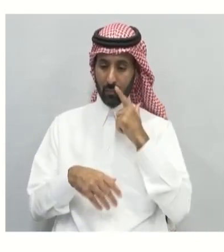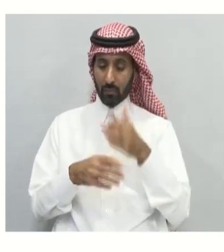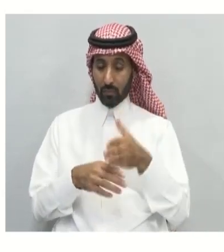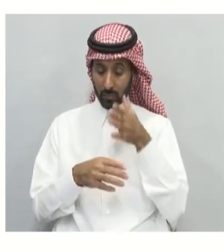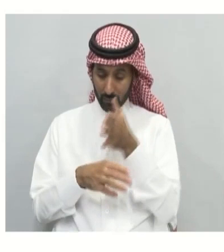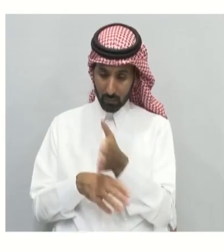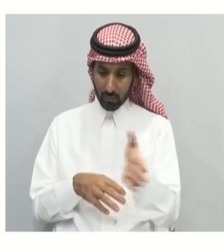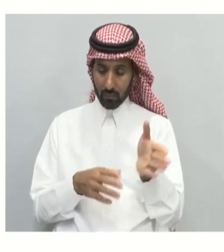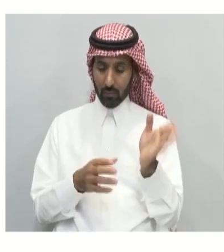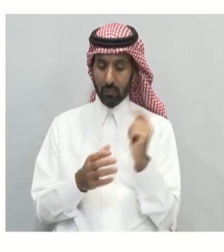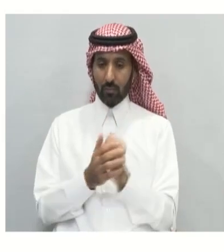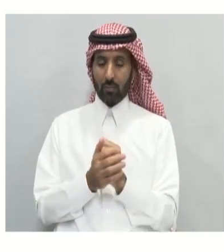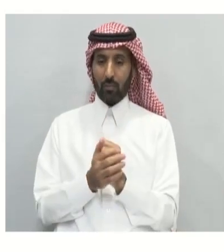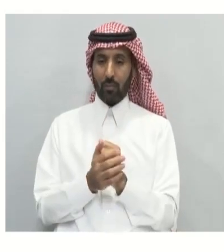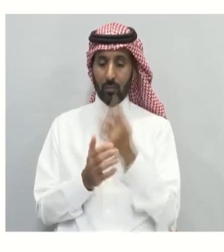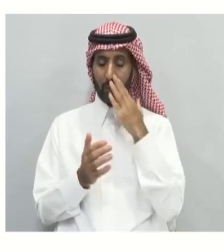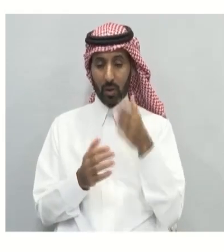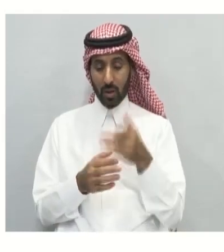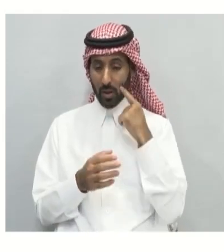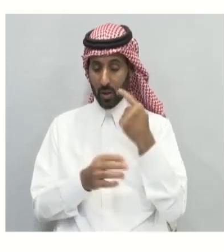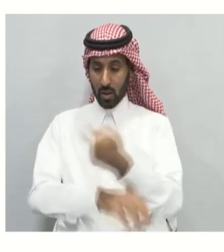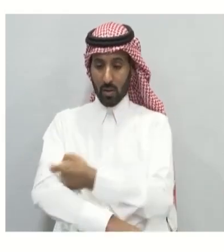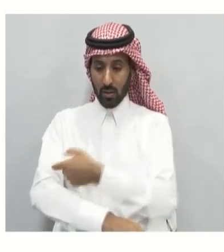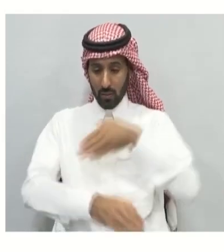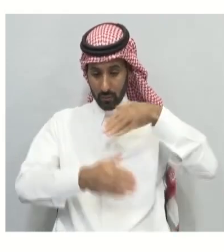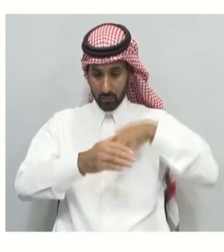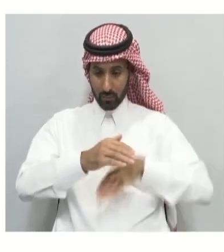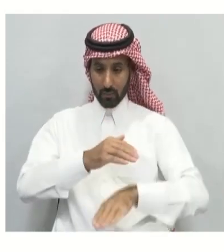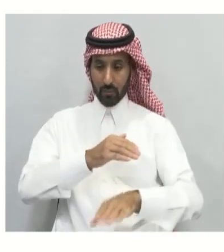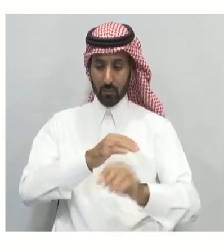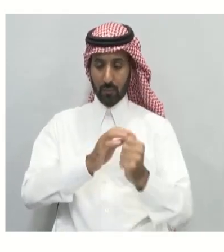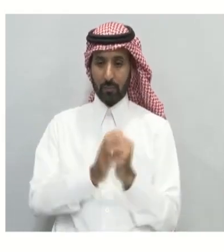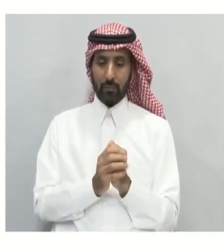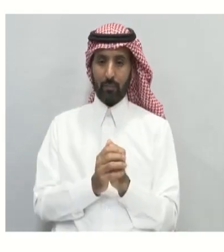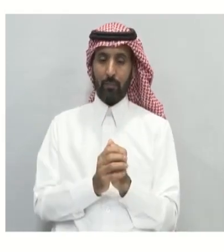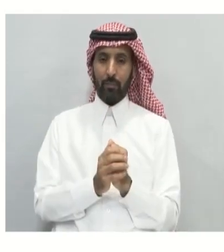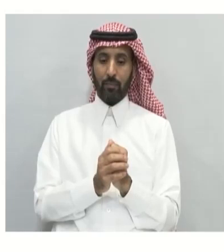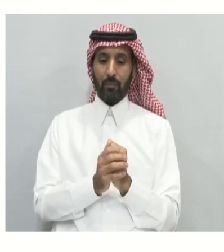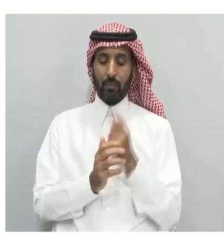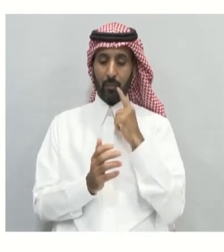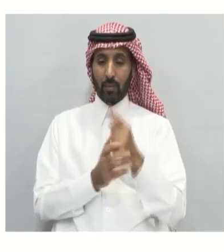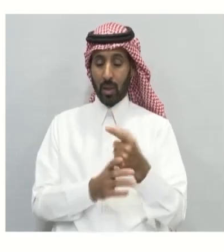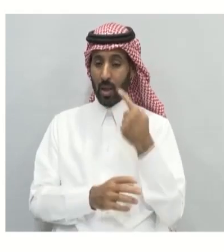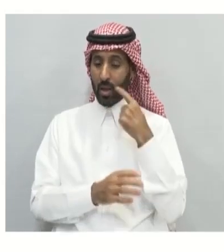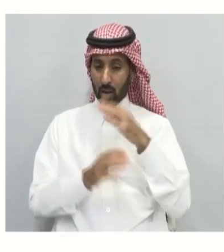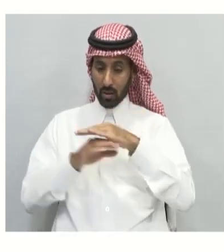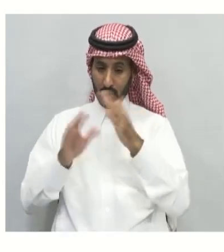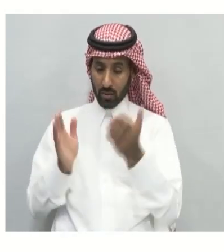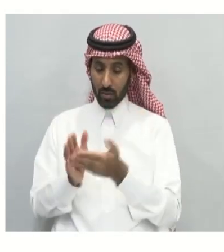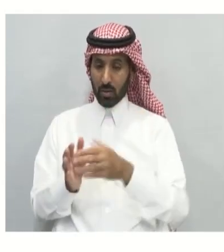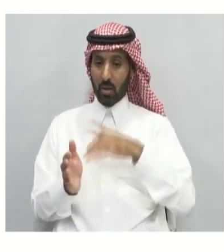North Avenue, then enter the hospital grounds from North Avenue. His room is number